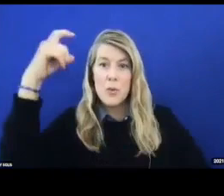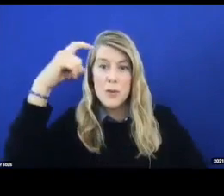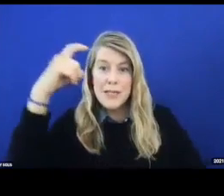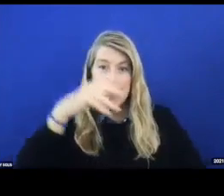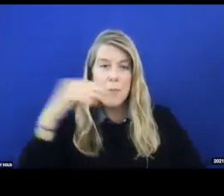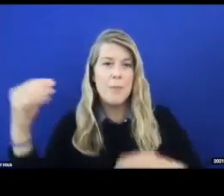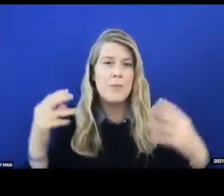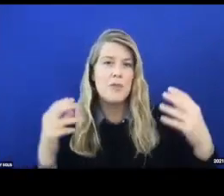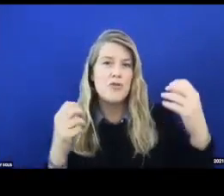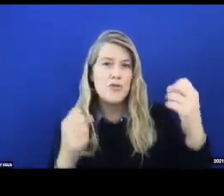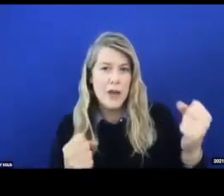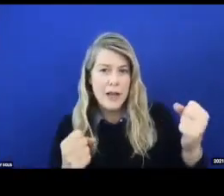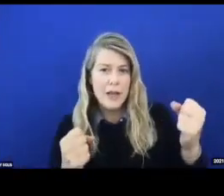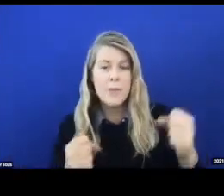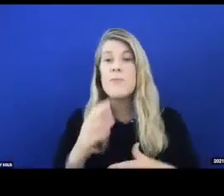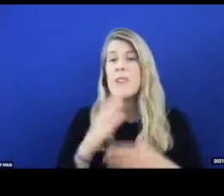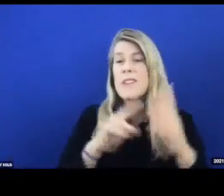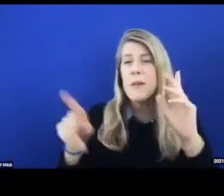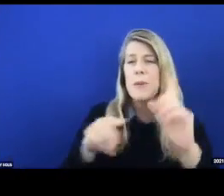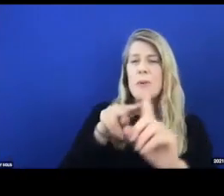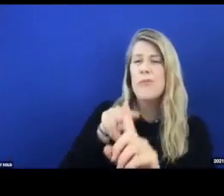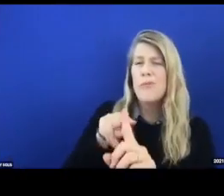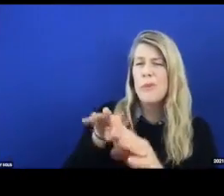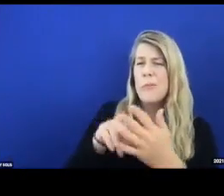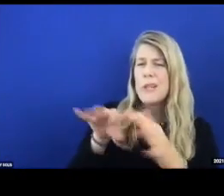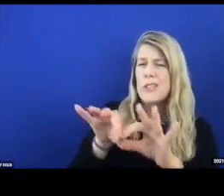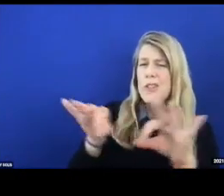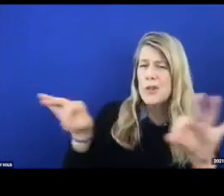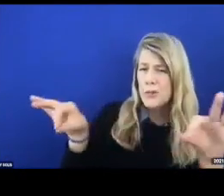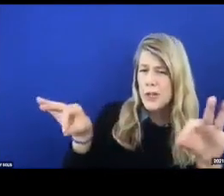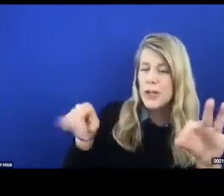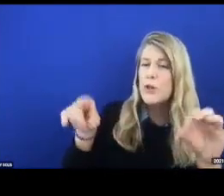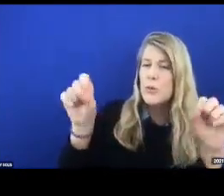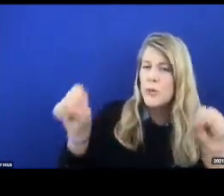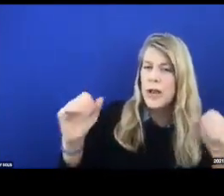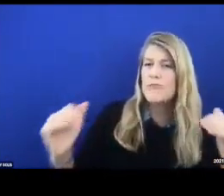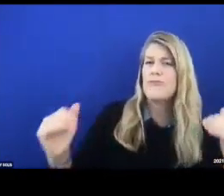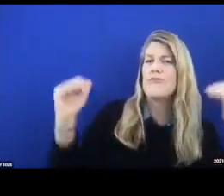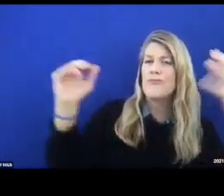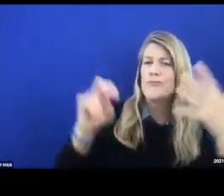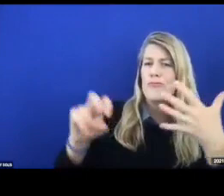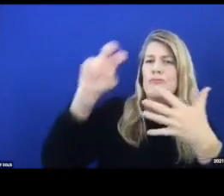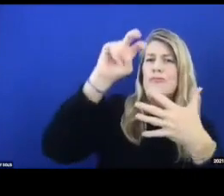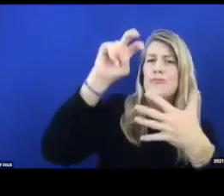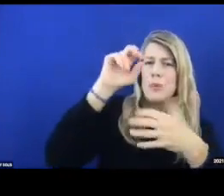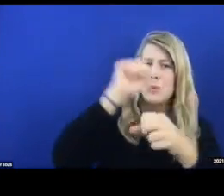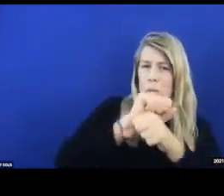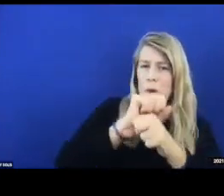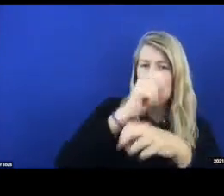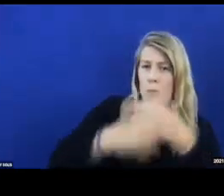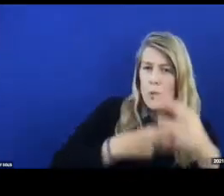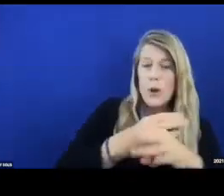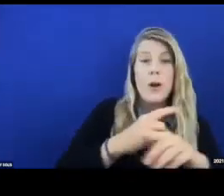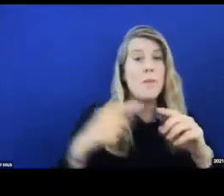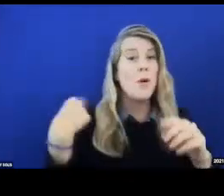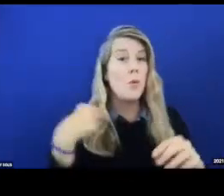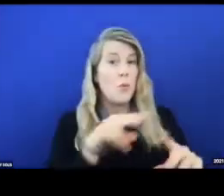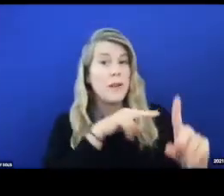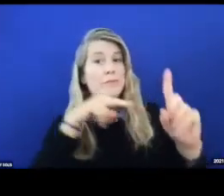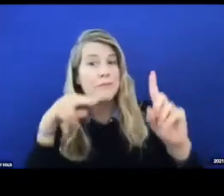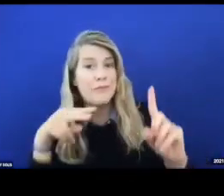strength. Where some see a degree as a way for you to advance in the world, we see it as a way for you